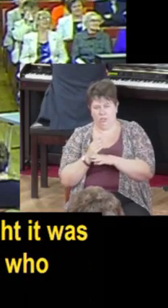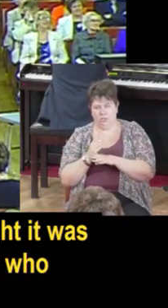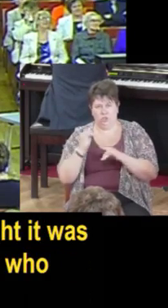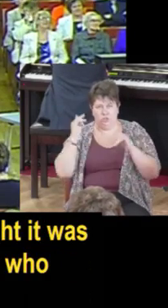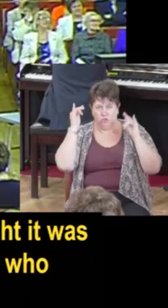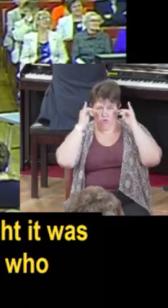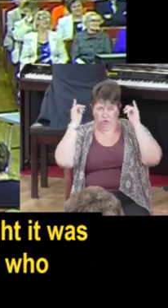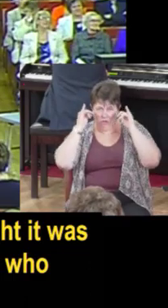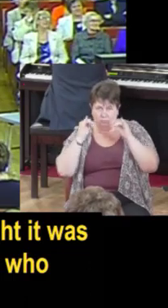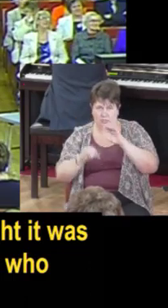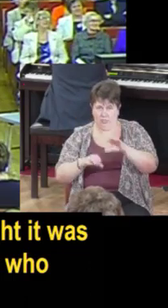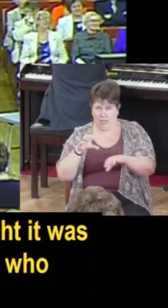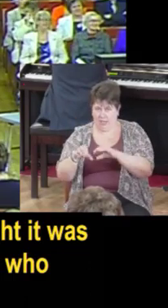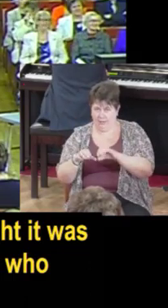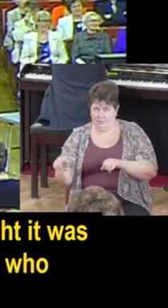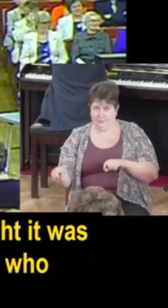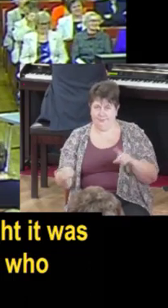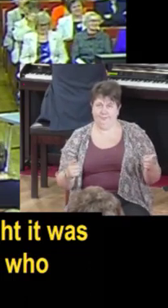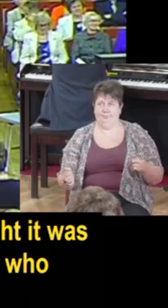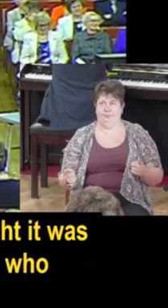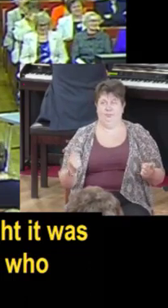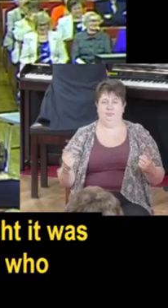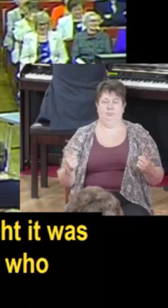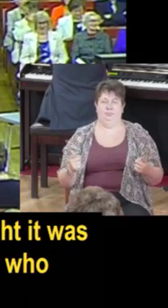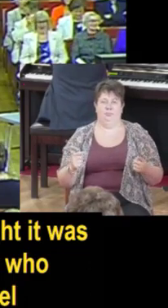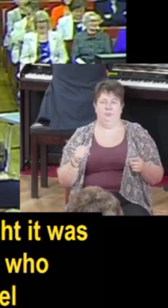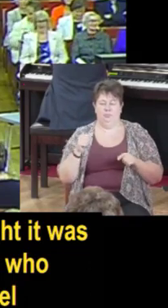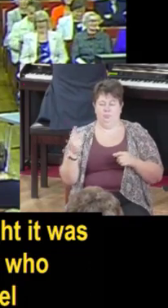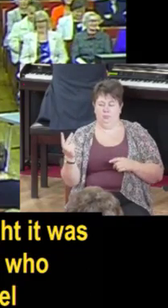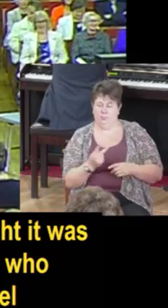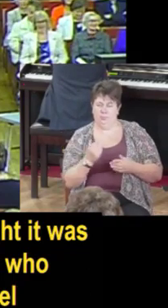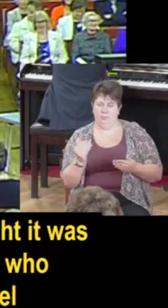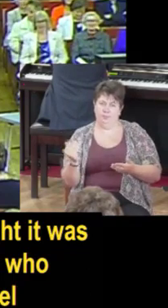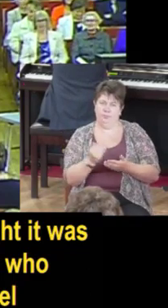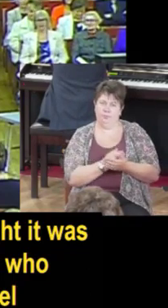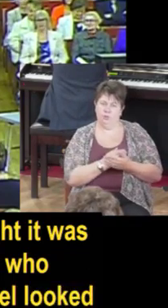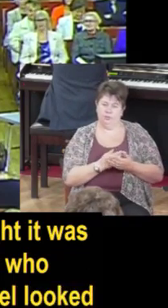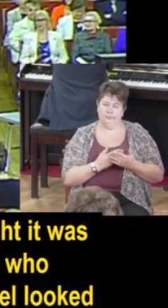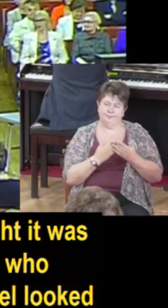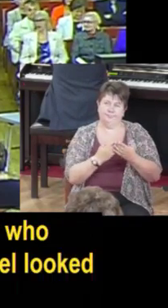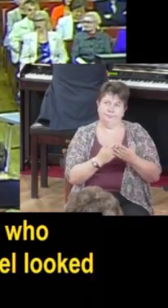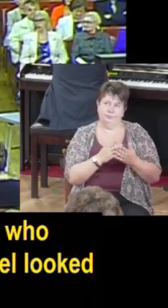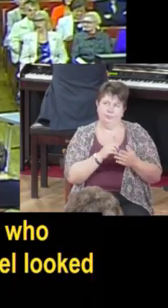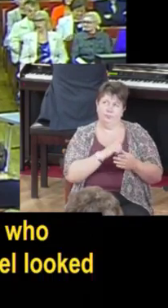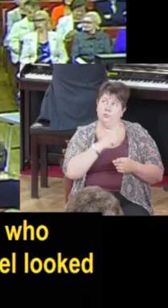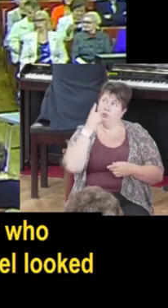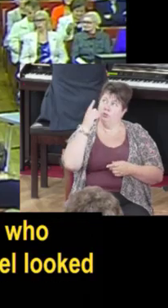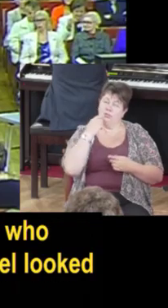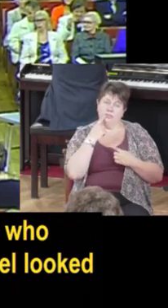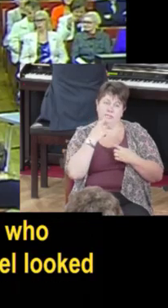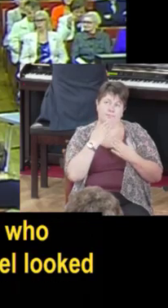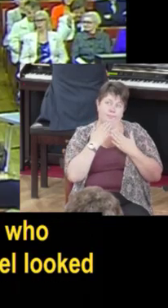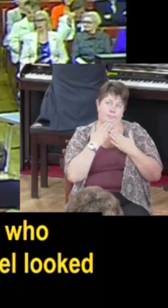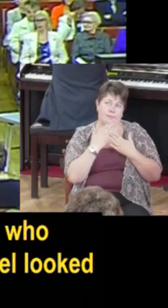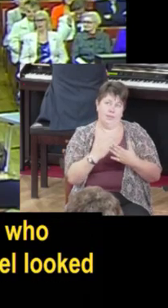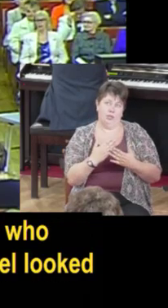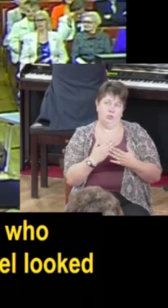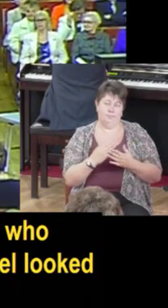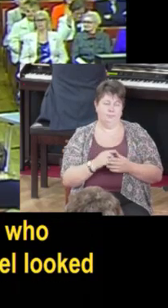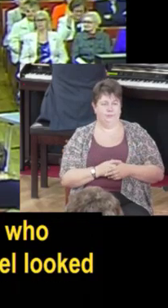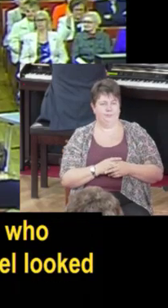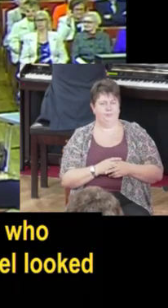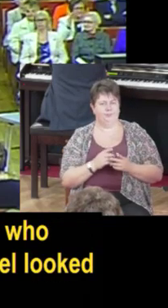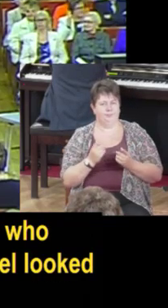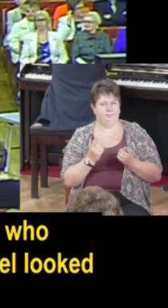the animals. And they both brought an offering to God to say thank you to God, but there